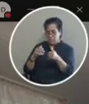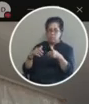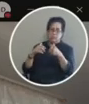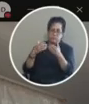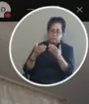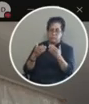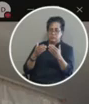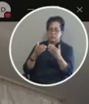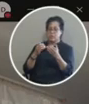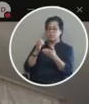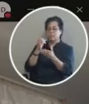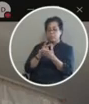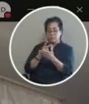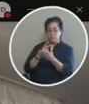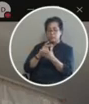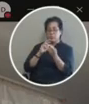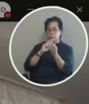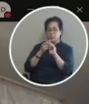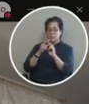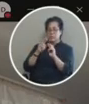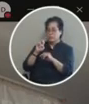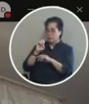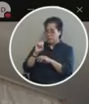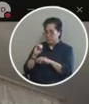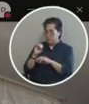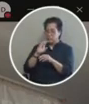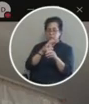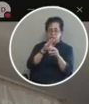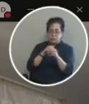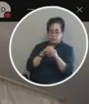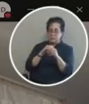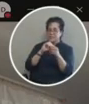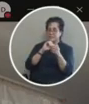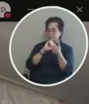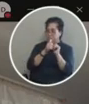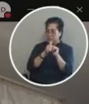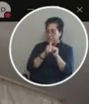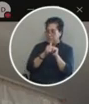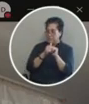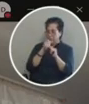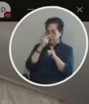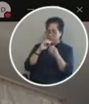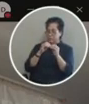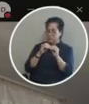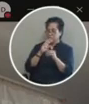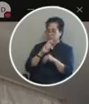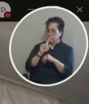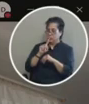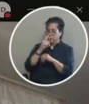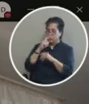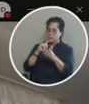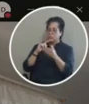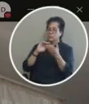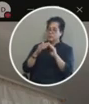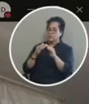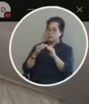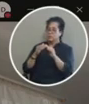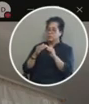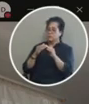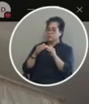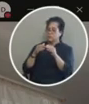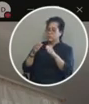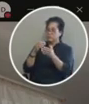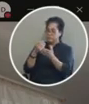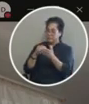to approve the revised resolution to include the amendment for this residential street maintenance fund, and this is